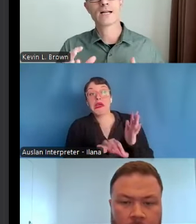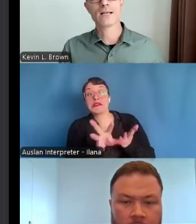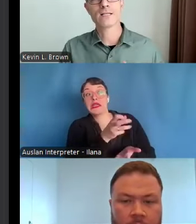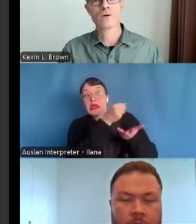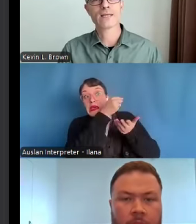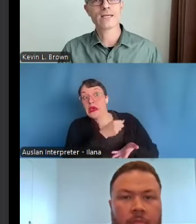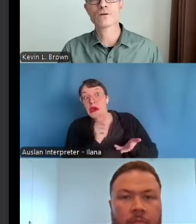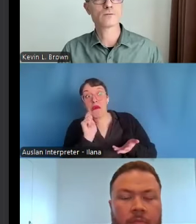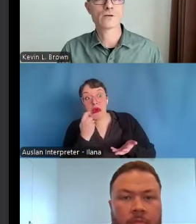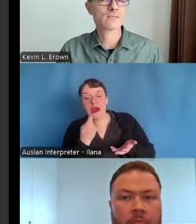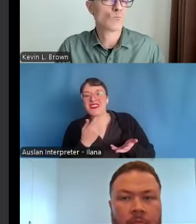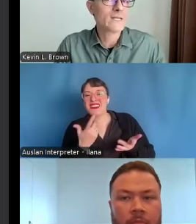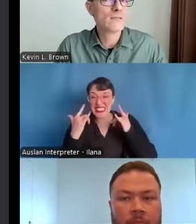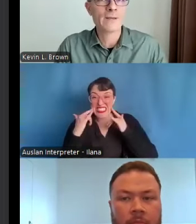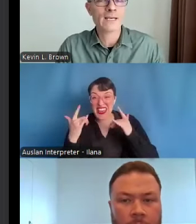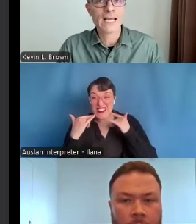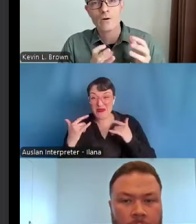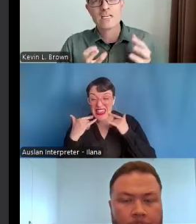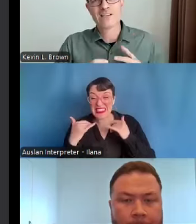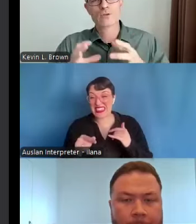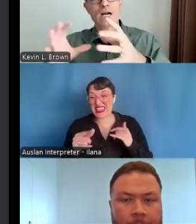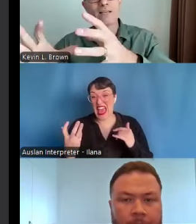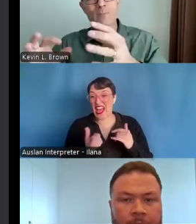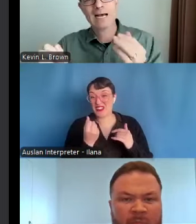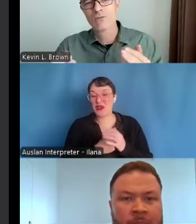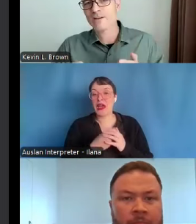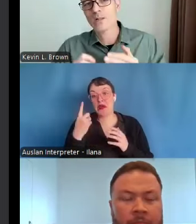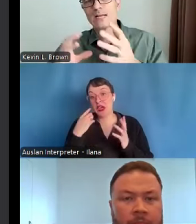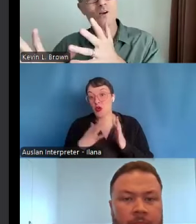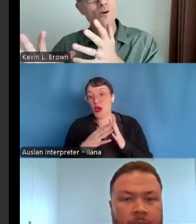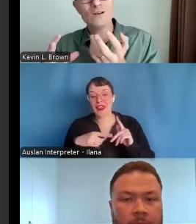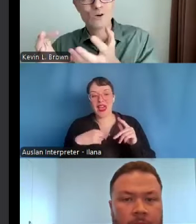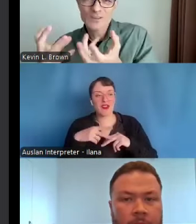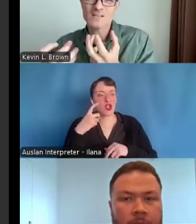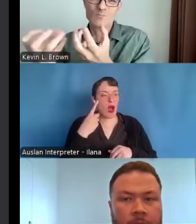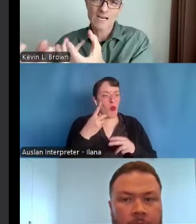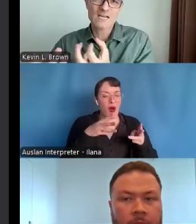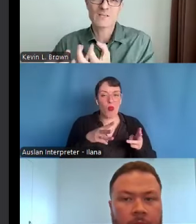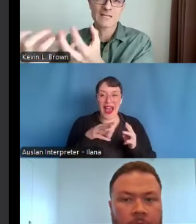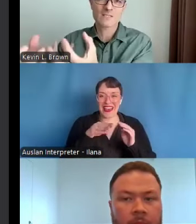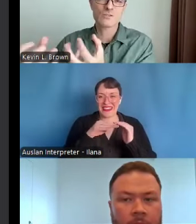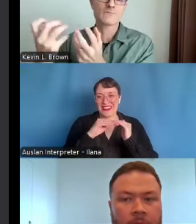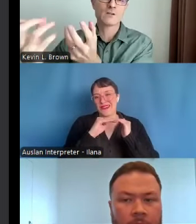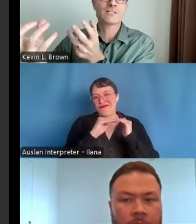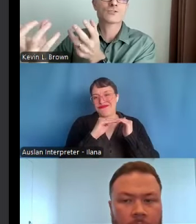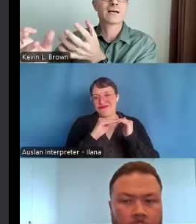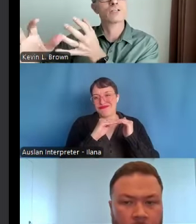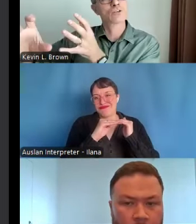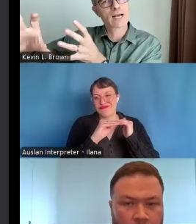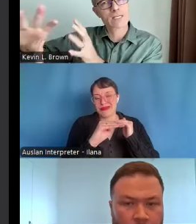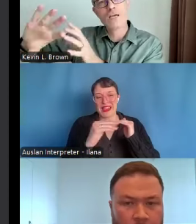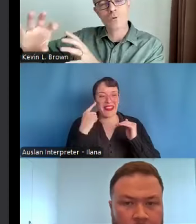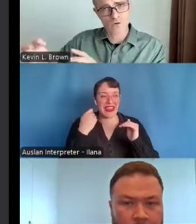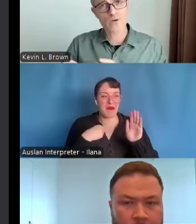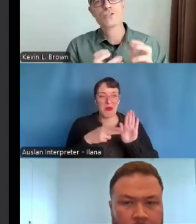spot. And so I think there is wisdom in, hey, we've tried this path, we've plateaued, we don't think this brand and this message and this fundraising strategy is